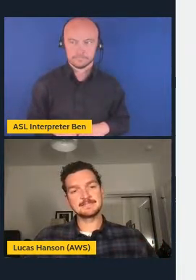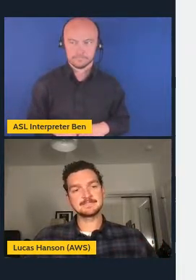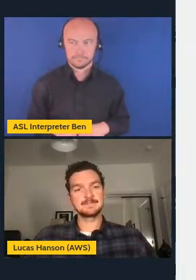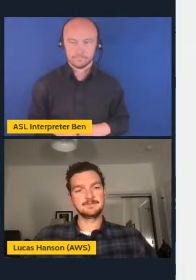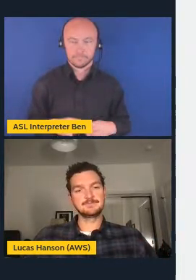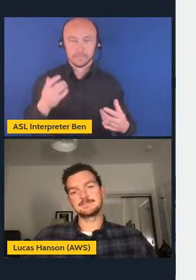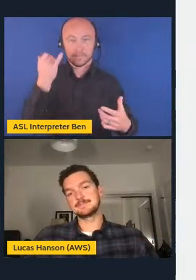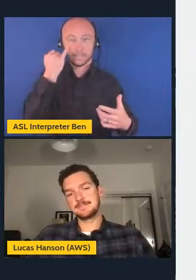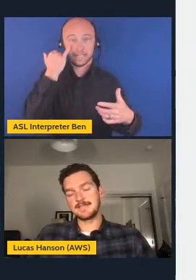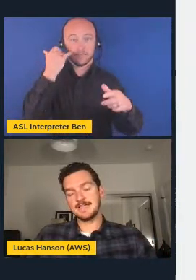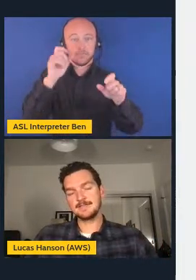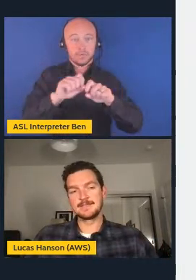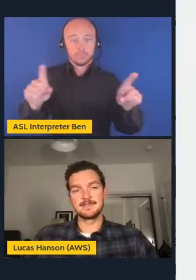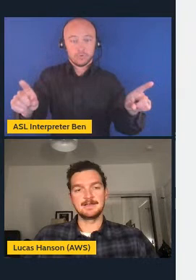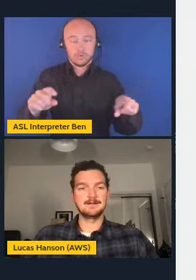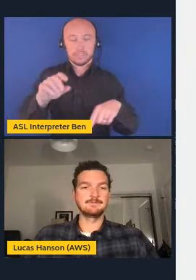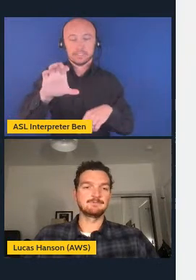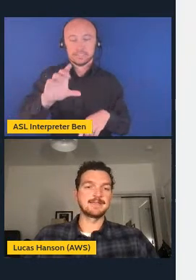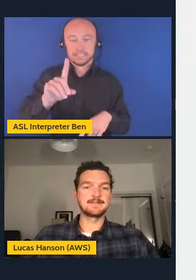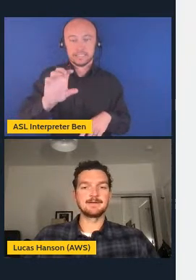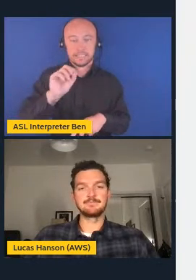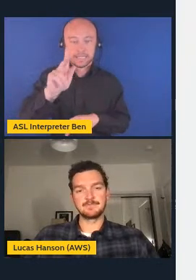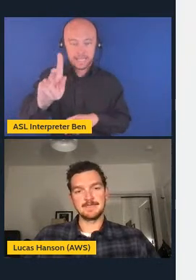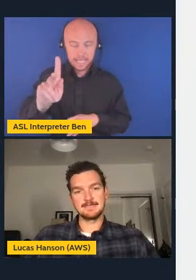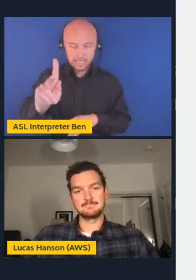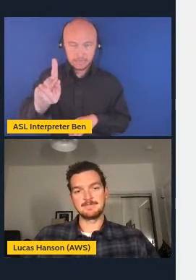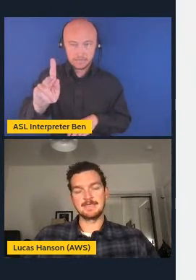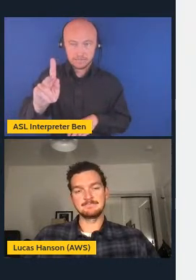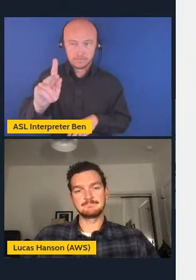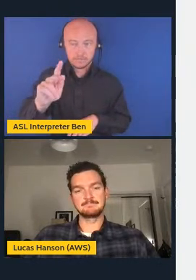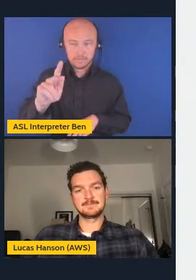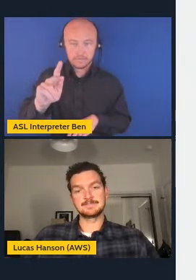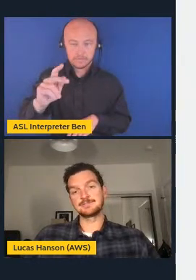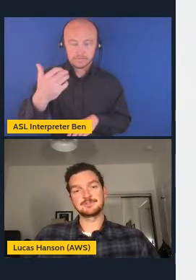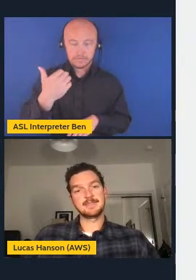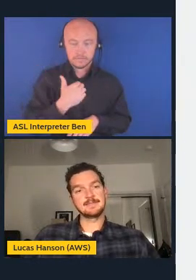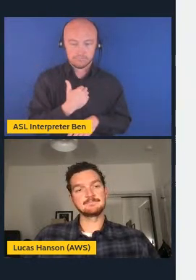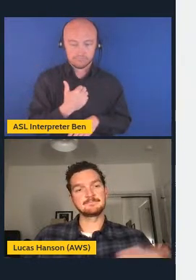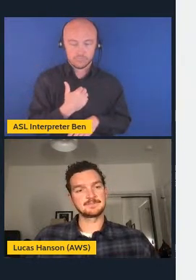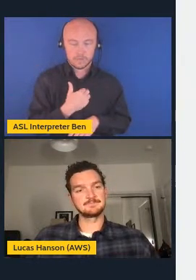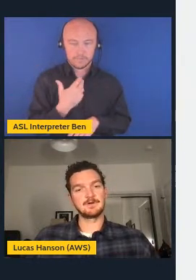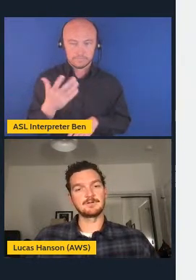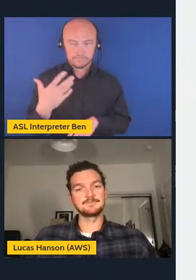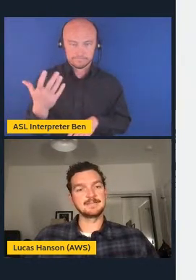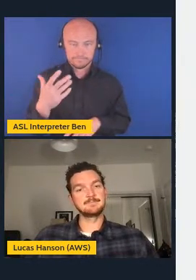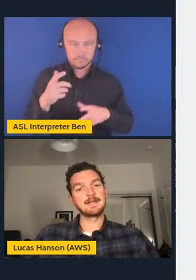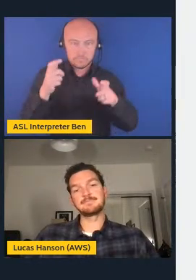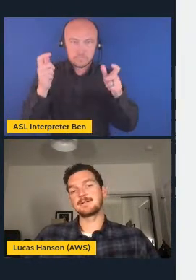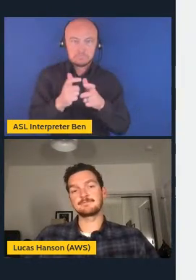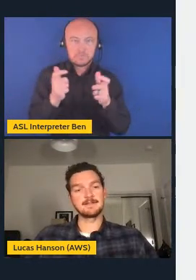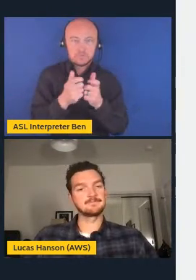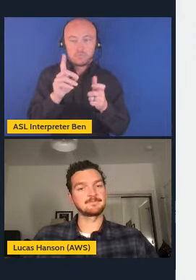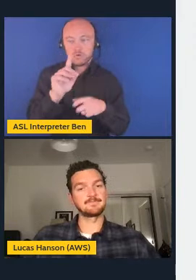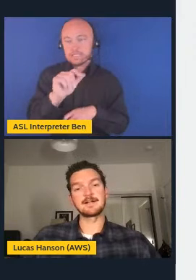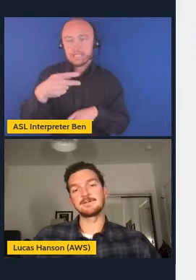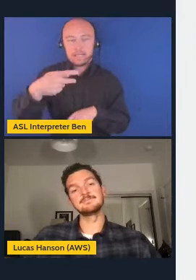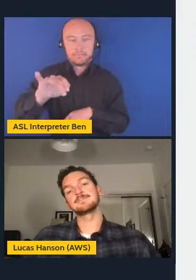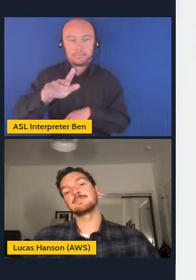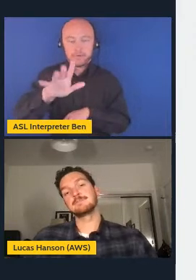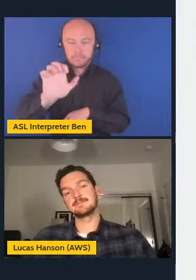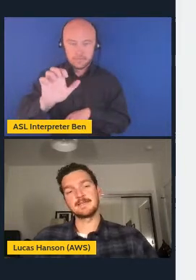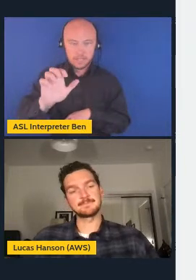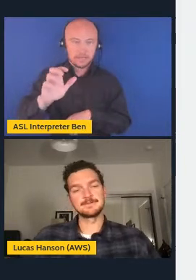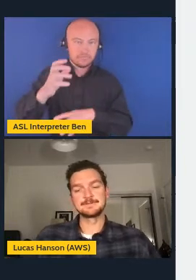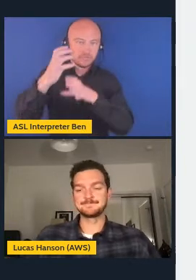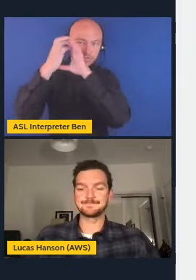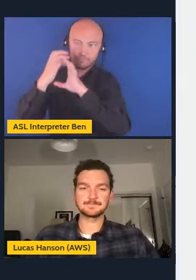deployed this using the CDK, we would end up with essentially a small data pipeline, right, from Firehose all the